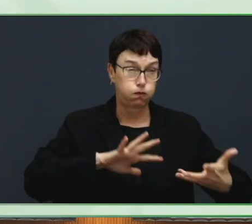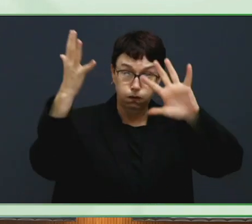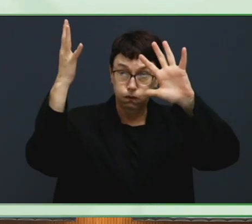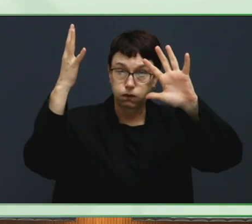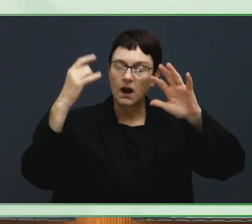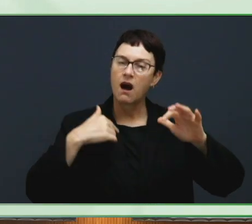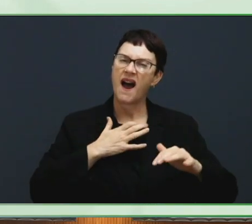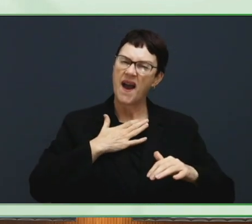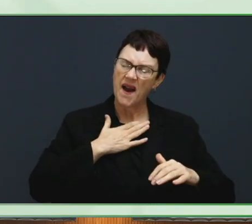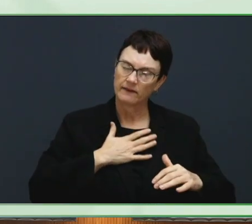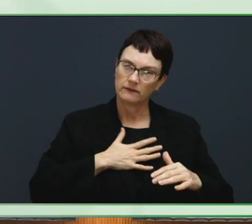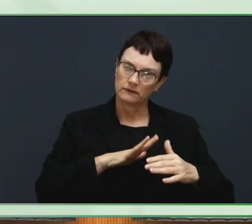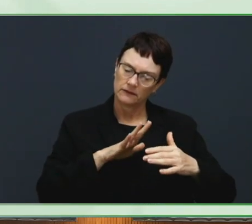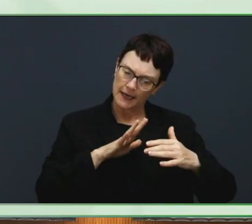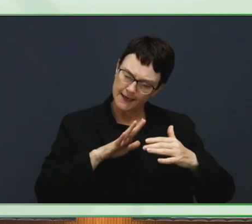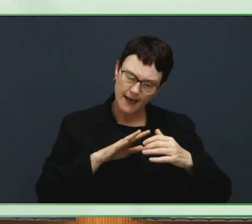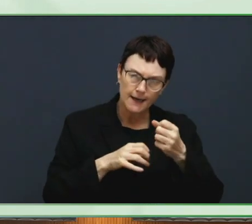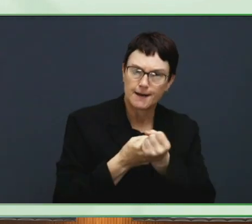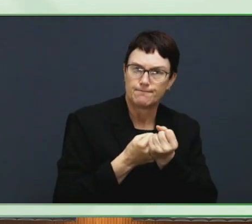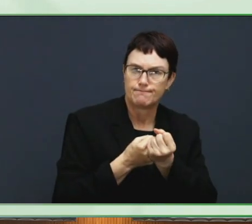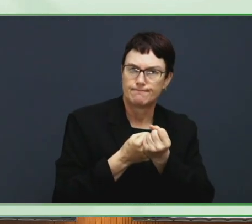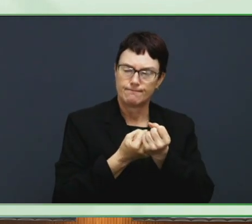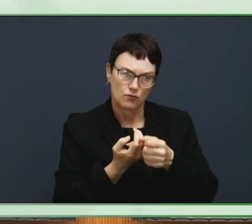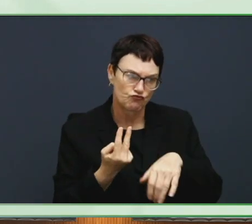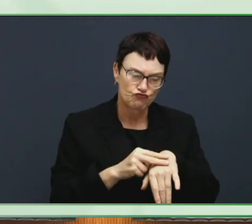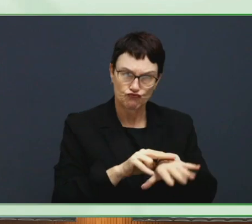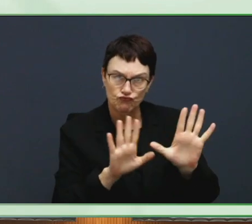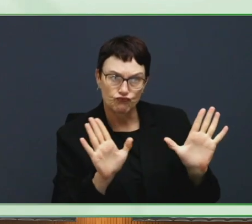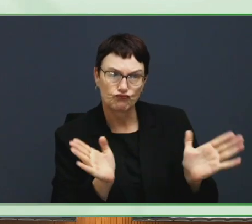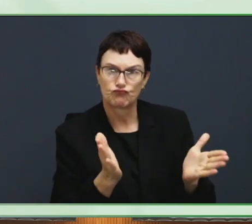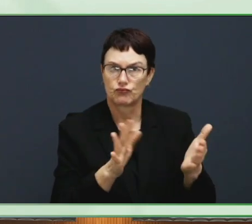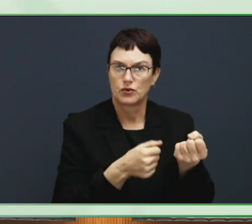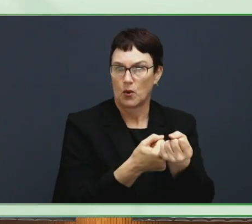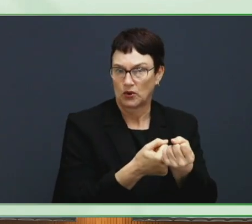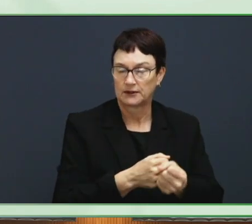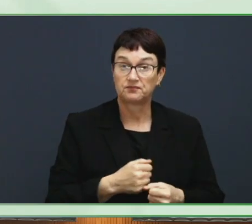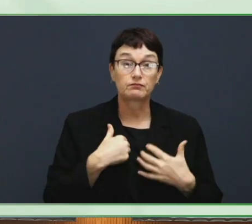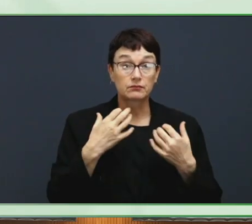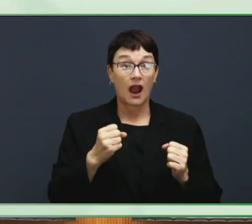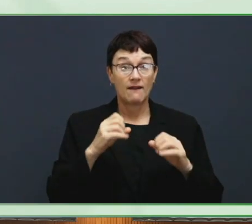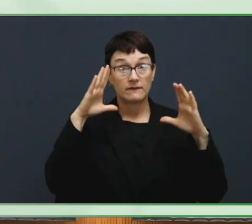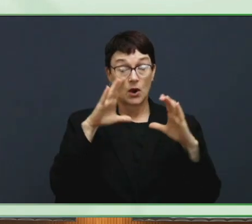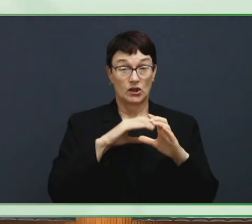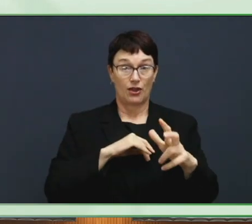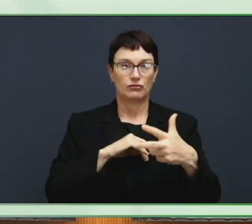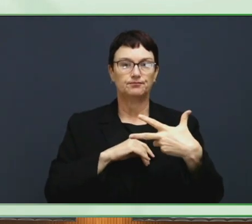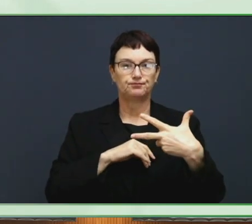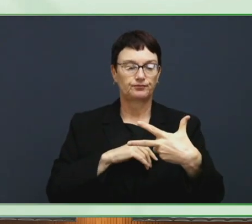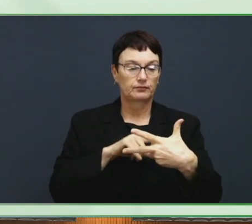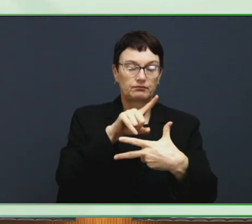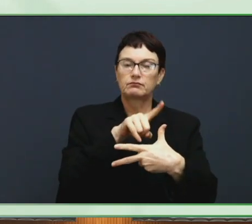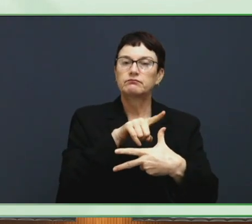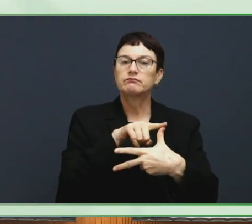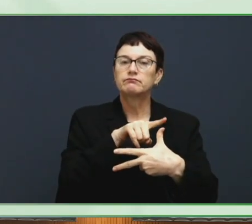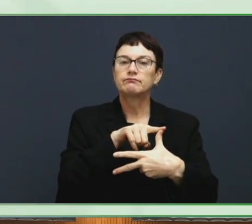had 3 key focus. One of them was inclusive education for all.